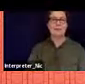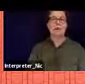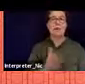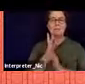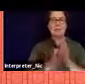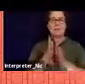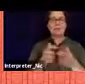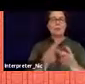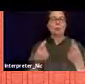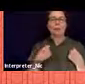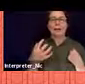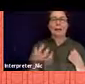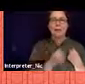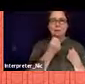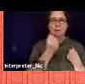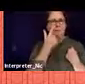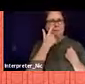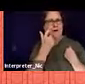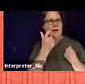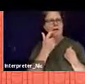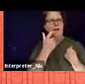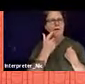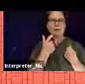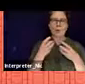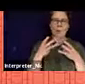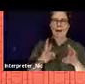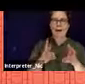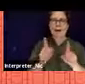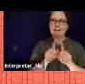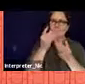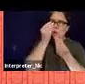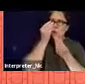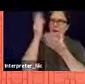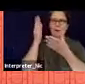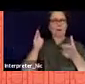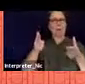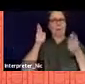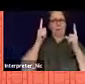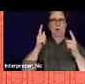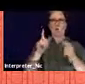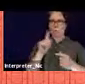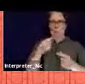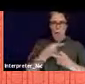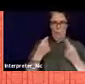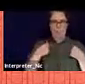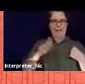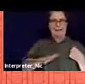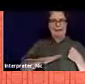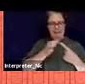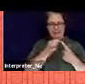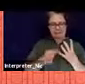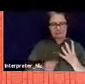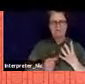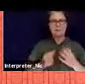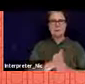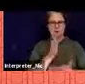find a way of informing employer about what we need in a way that we feel comfortable with. And actually, by